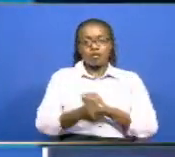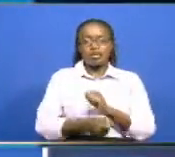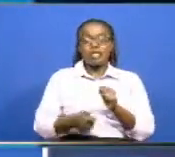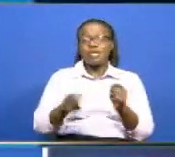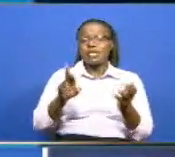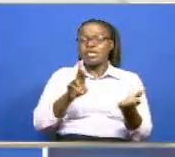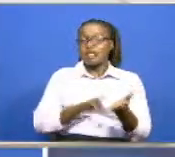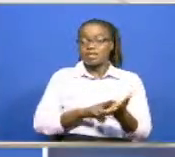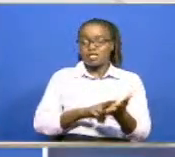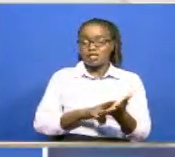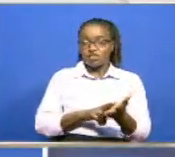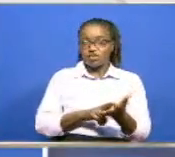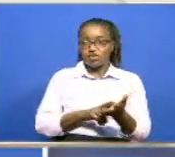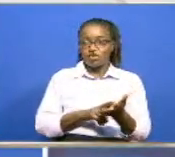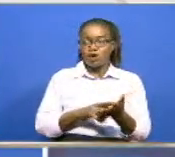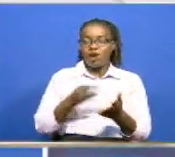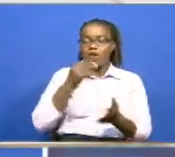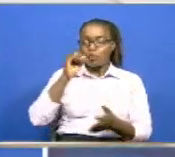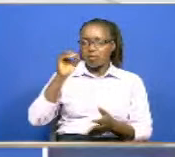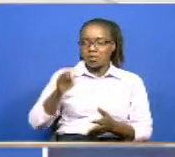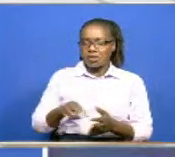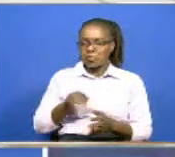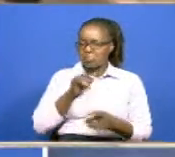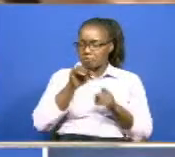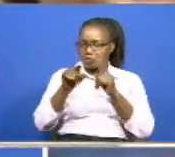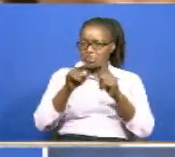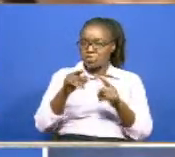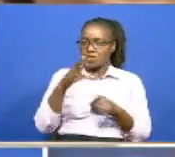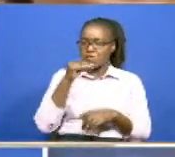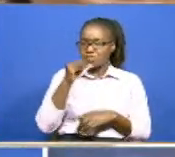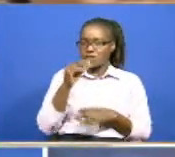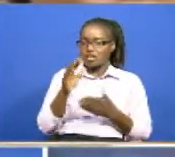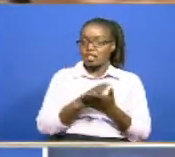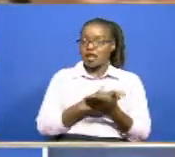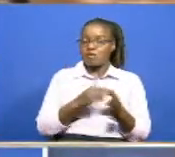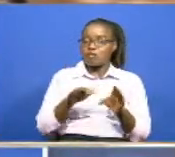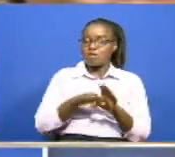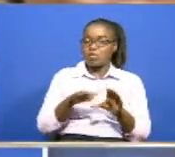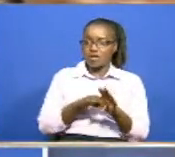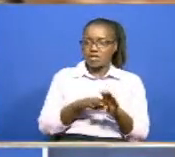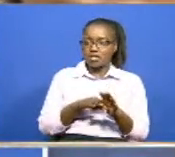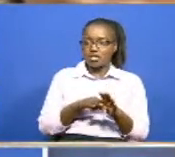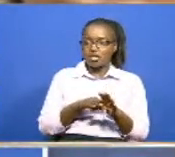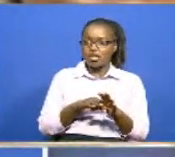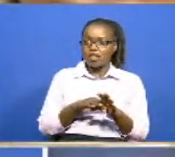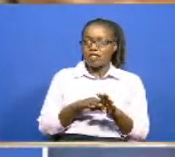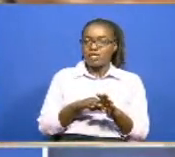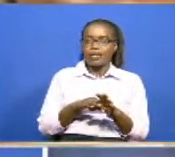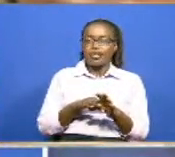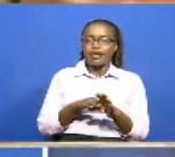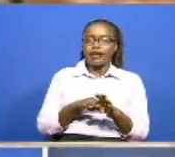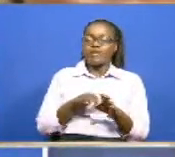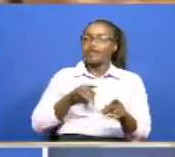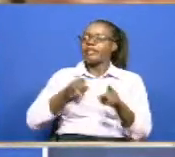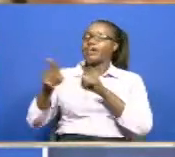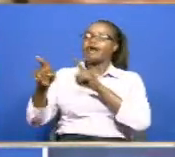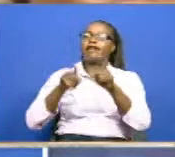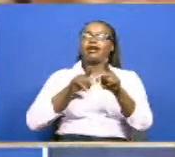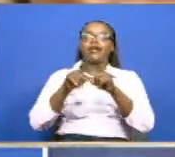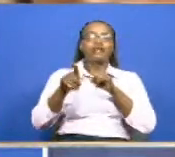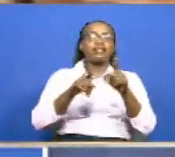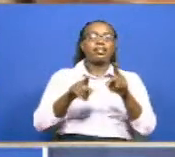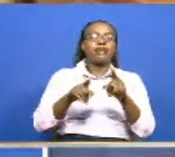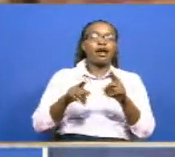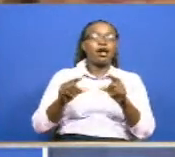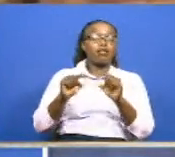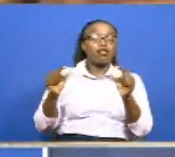registration. We want to condemn the inciting utterances made by some members of the so-called Tangatanga Brigade over the